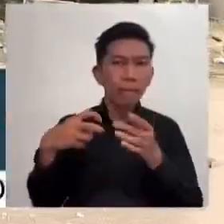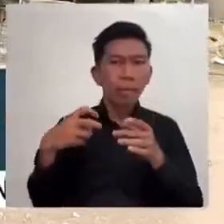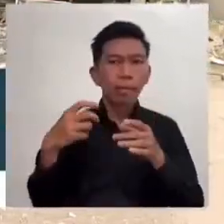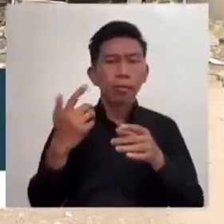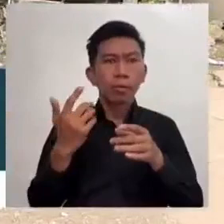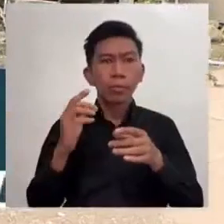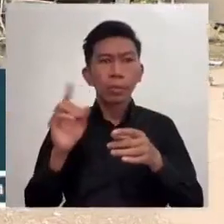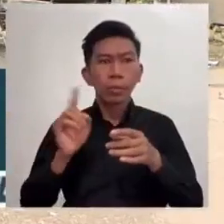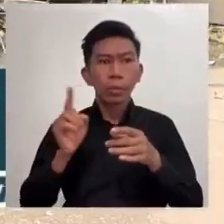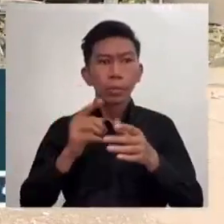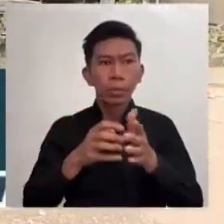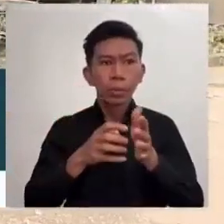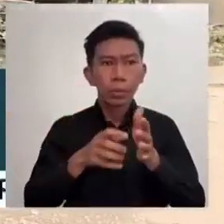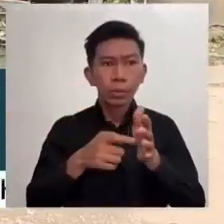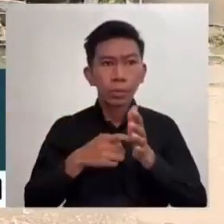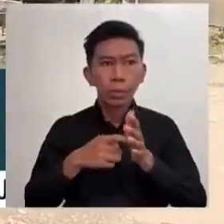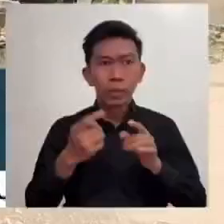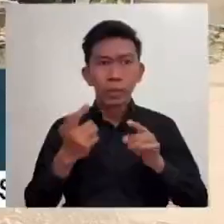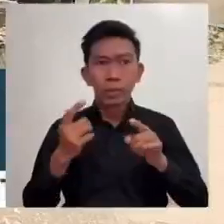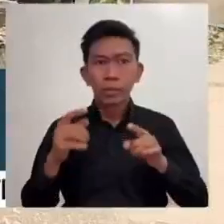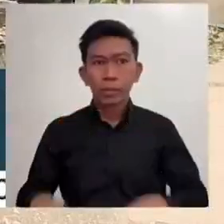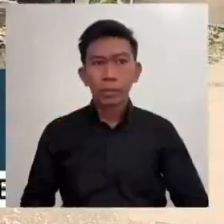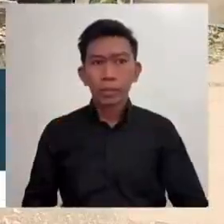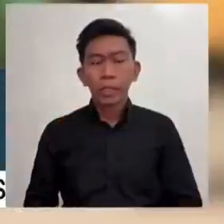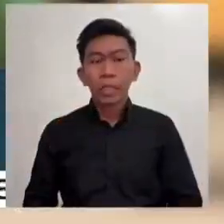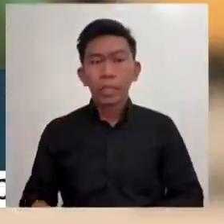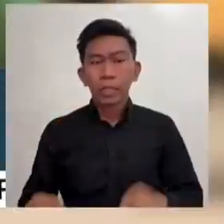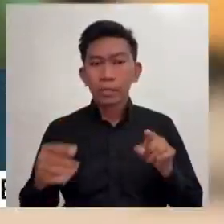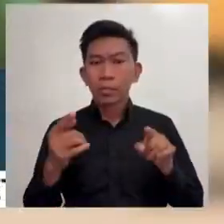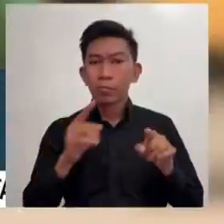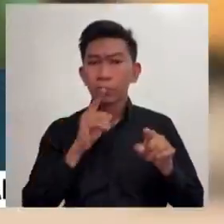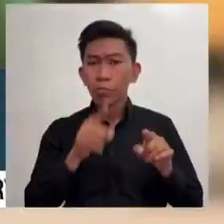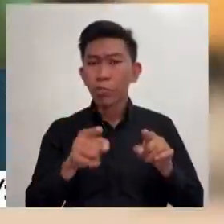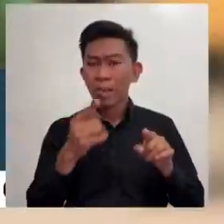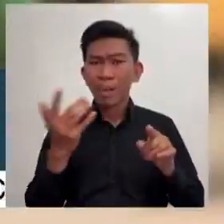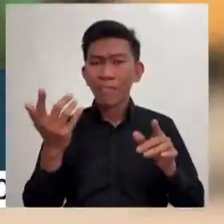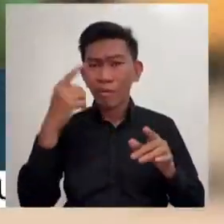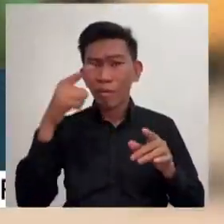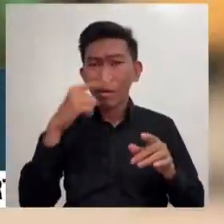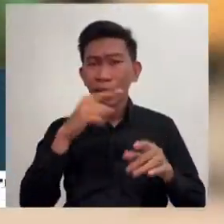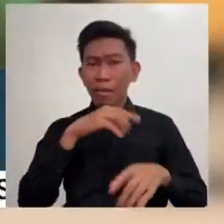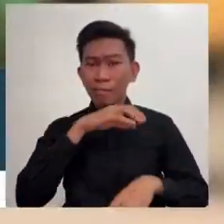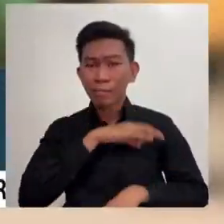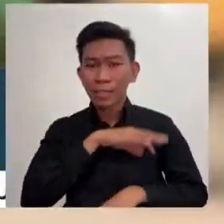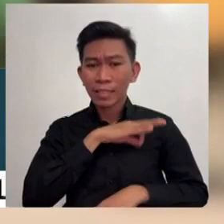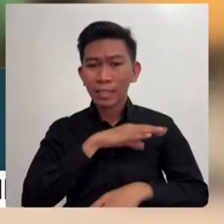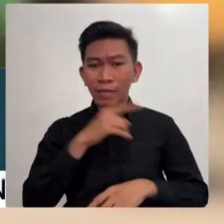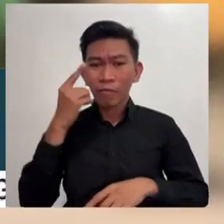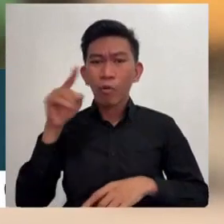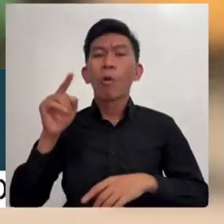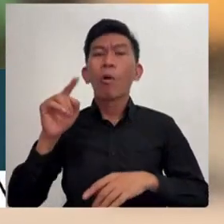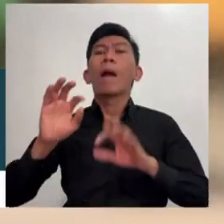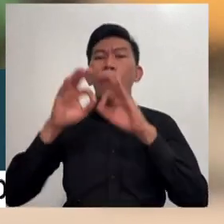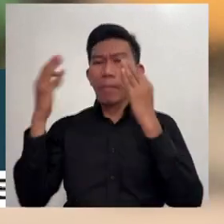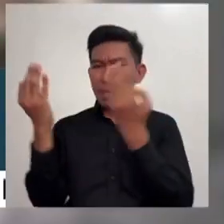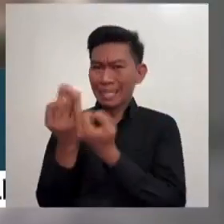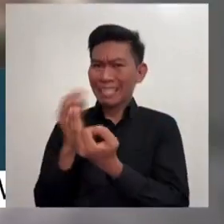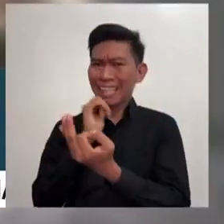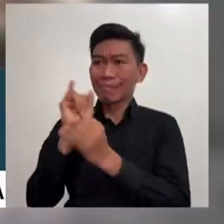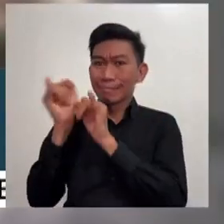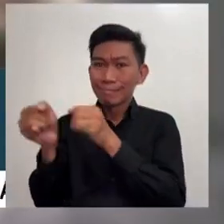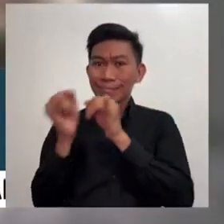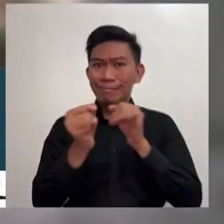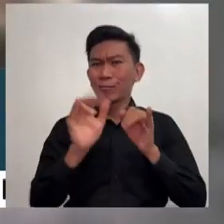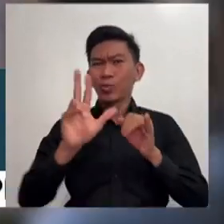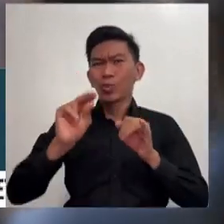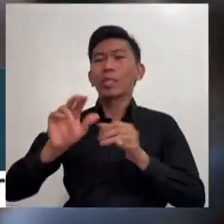government's job-generating programs is per household and not per individual. It adds they must present their TESDA